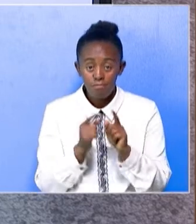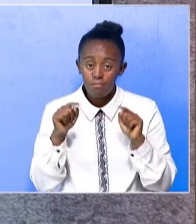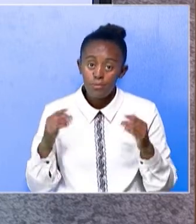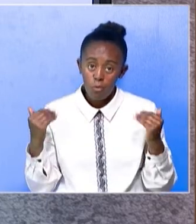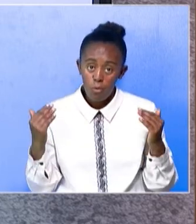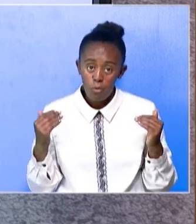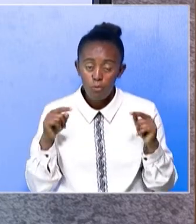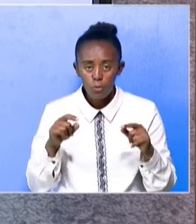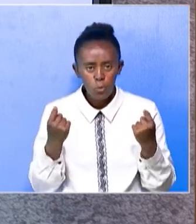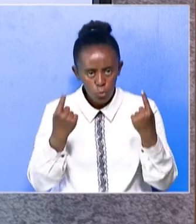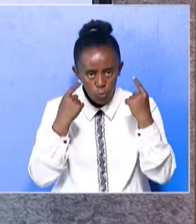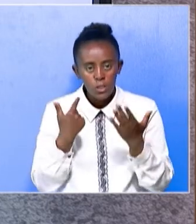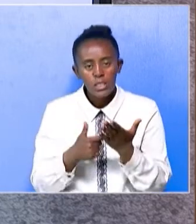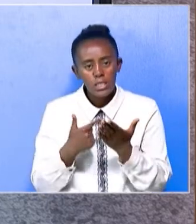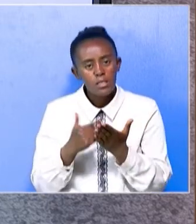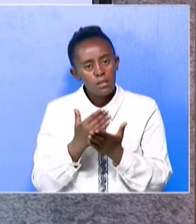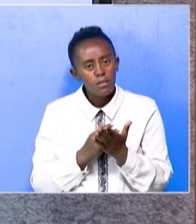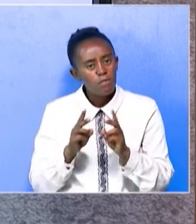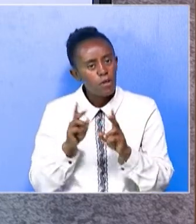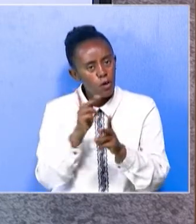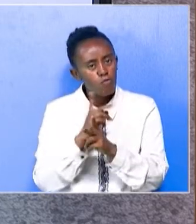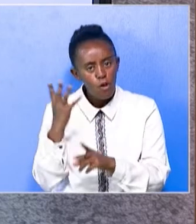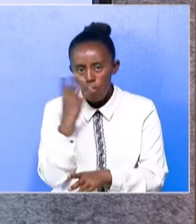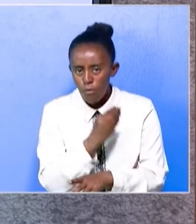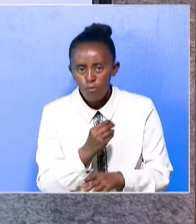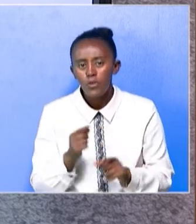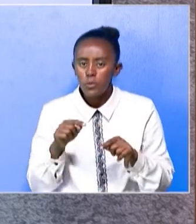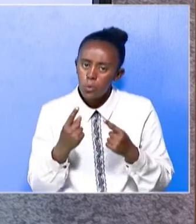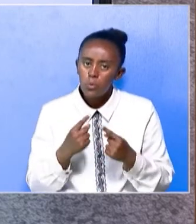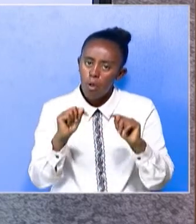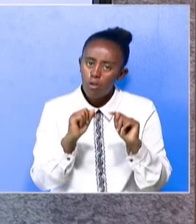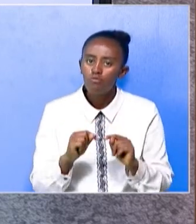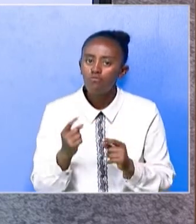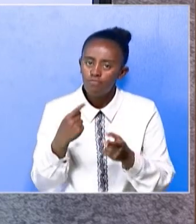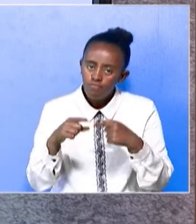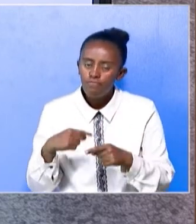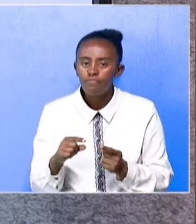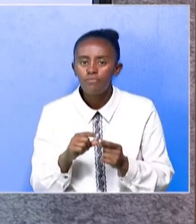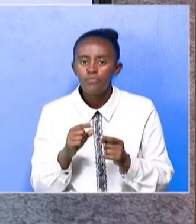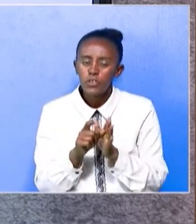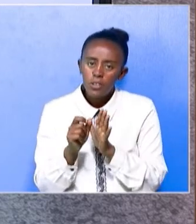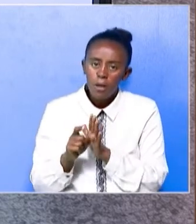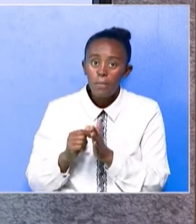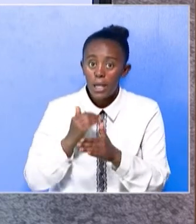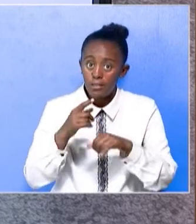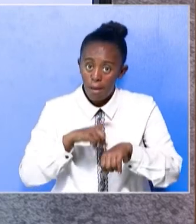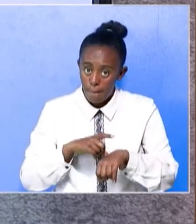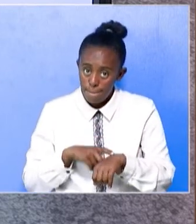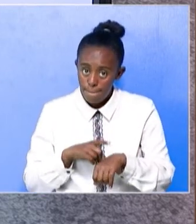that you understood this lesson very carefully and beautifully. So try to come with own examples in the next time.